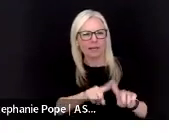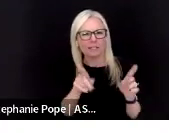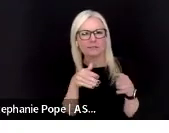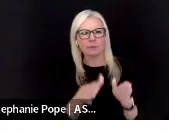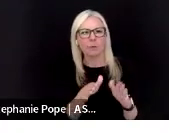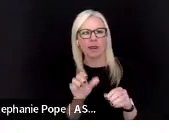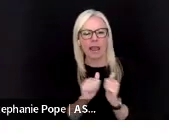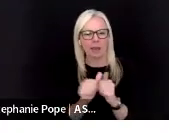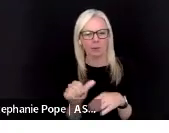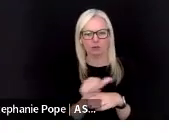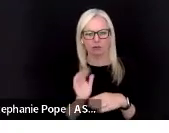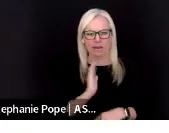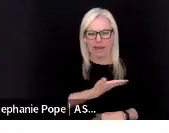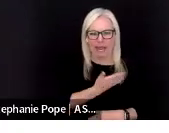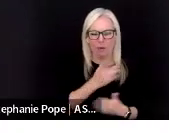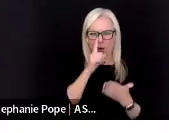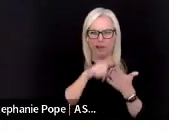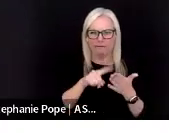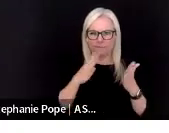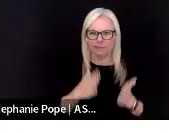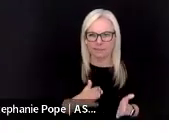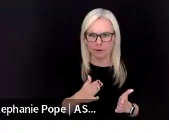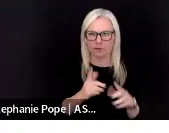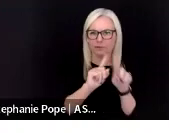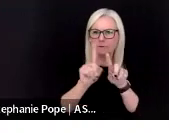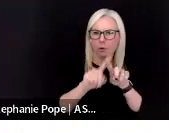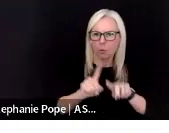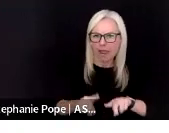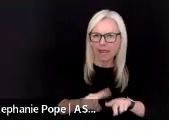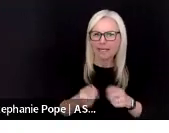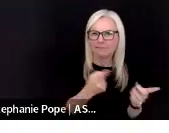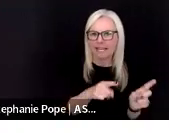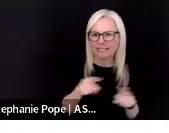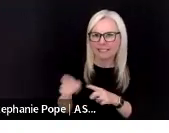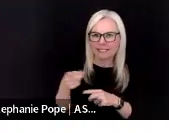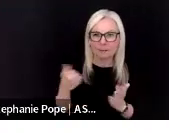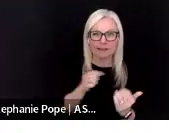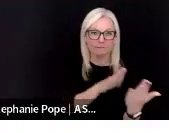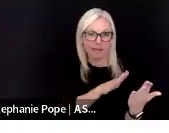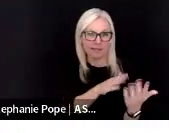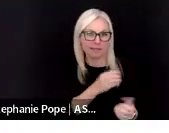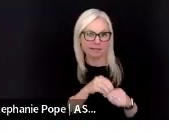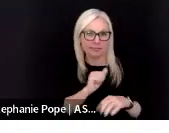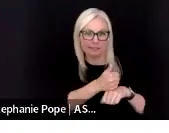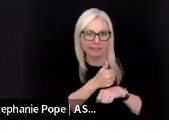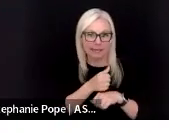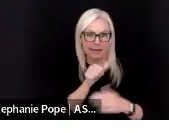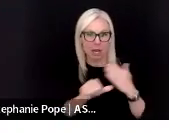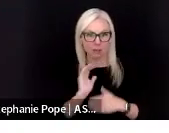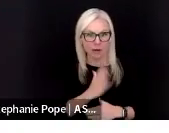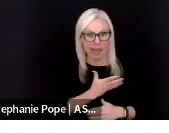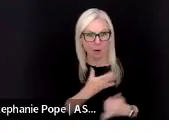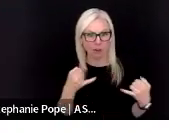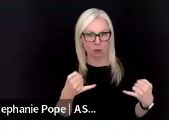own investigators on the variety of incidents that they might face that are in the settings under our jurisdiction?